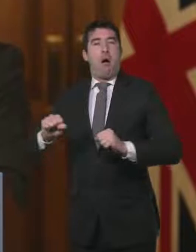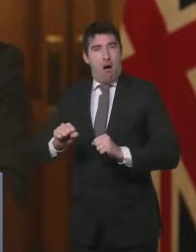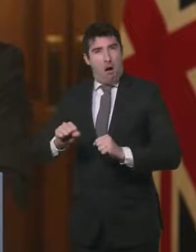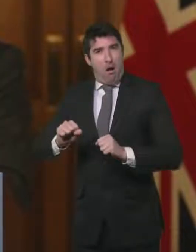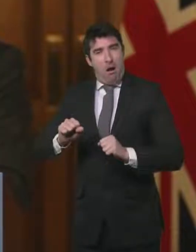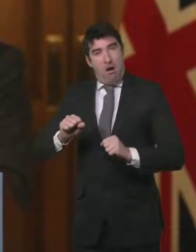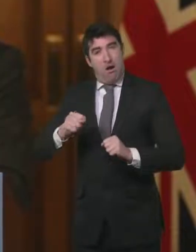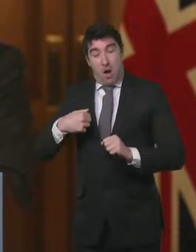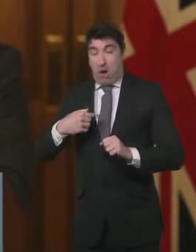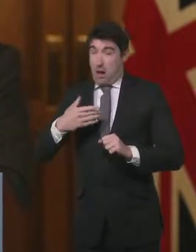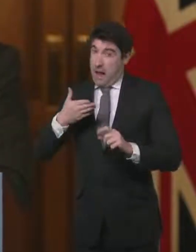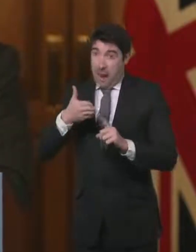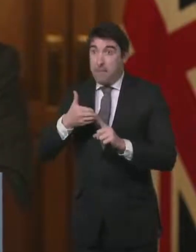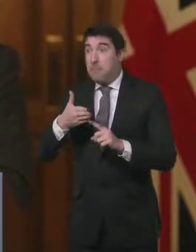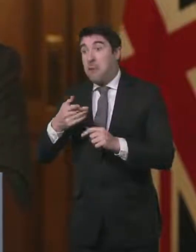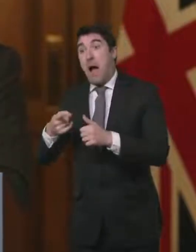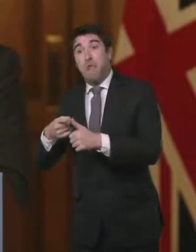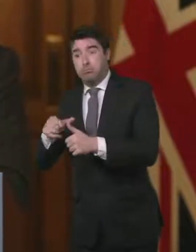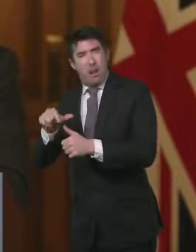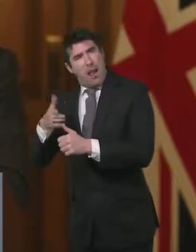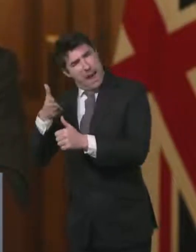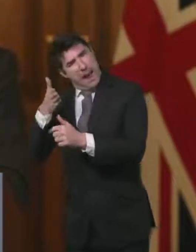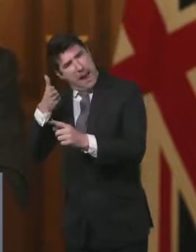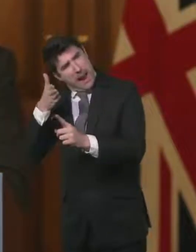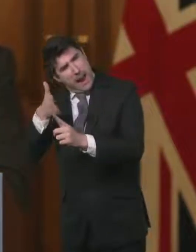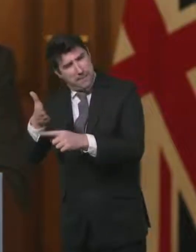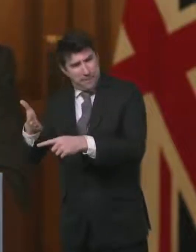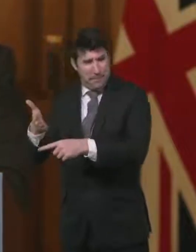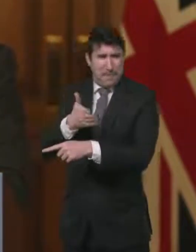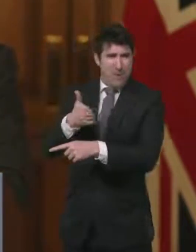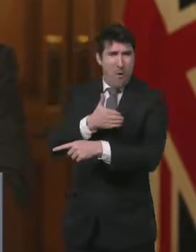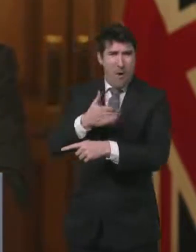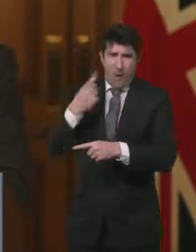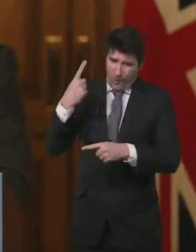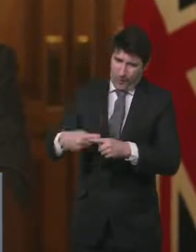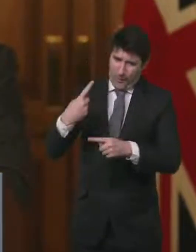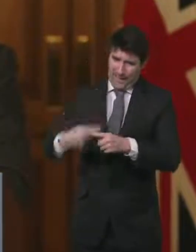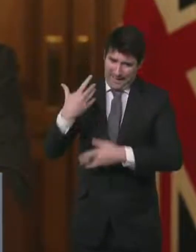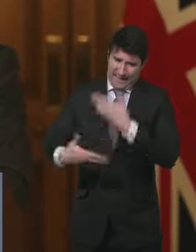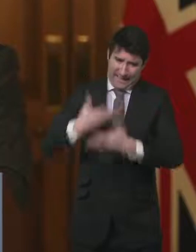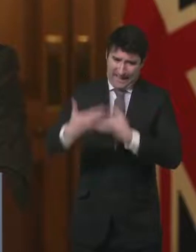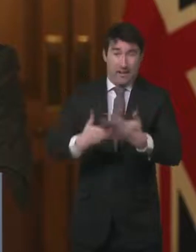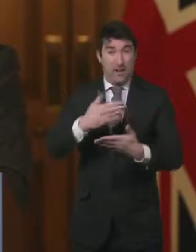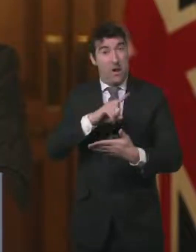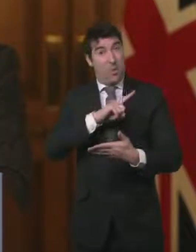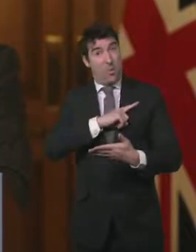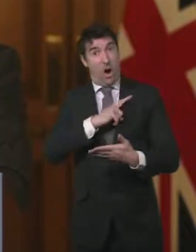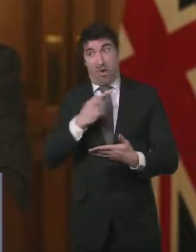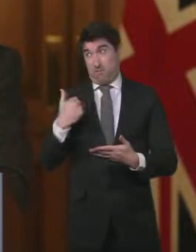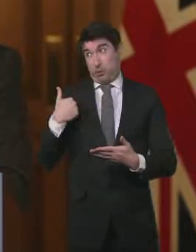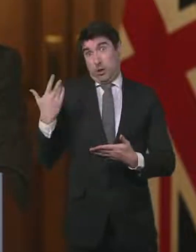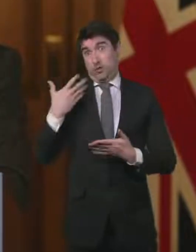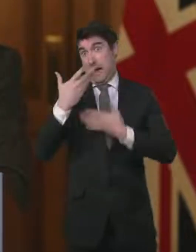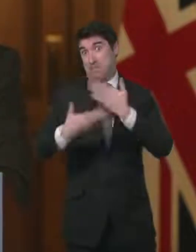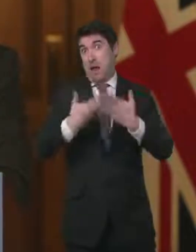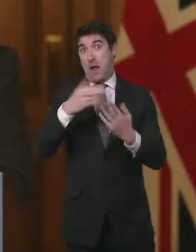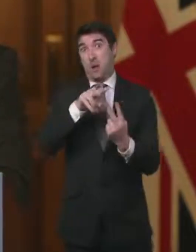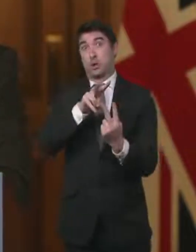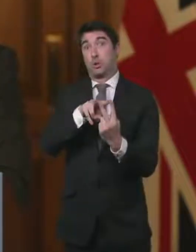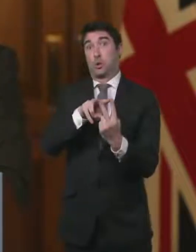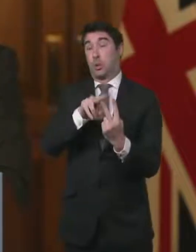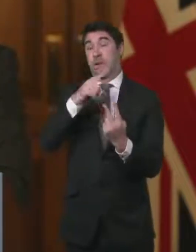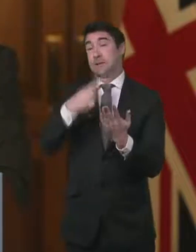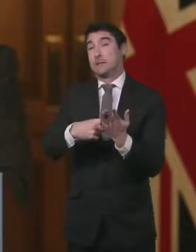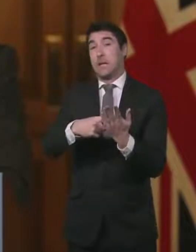and what JVT had to say just now about accelerating that rollout programme with using the first dose on as